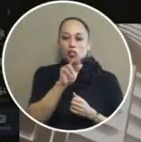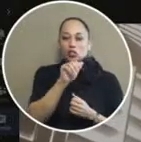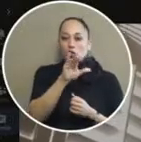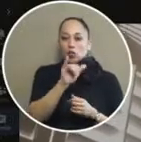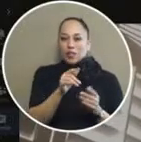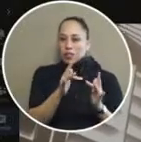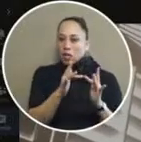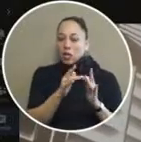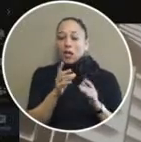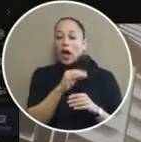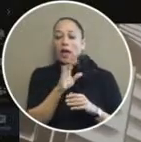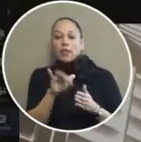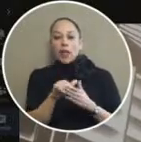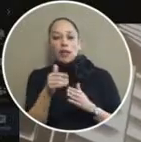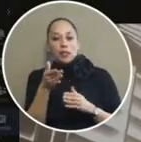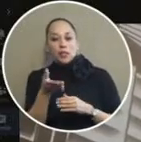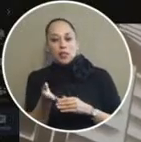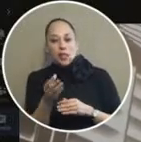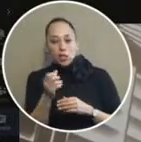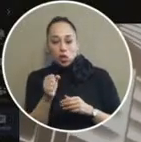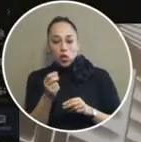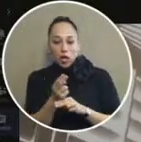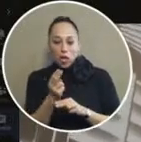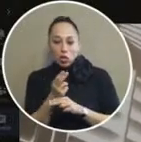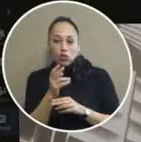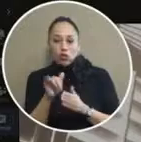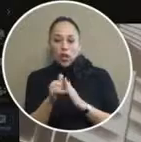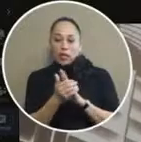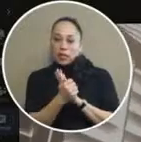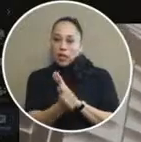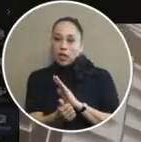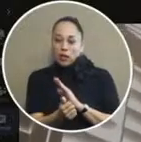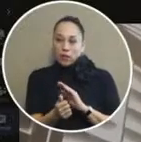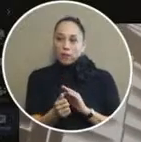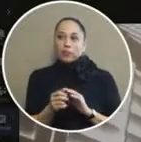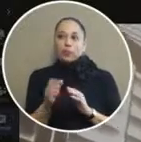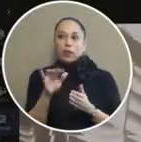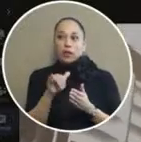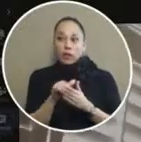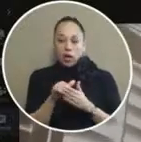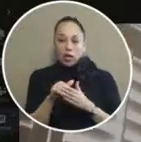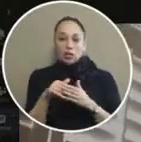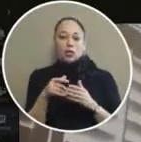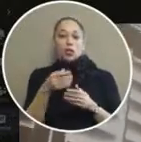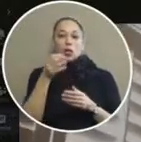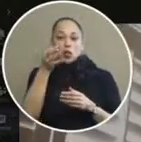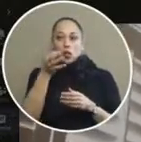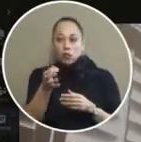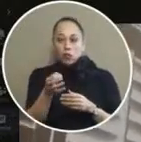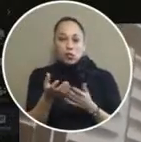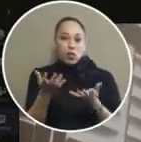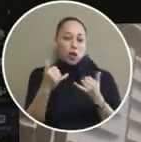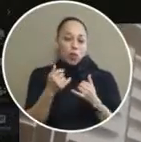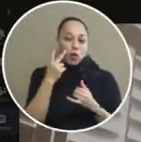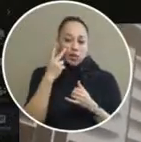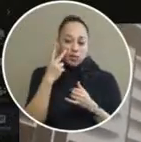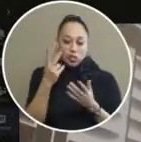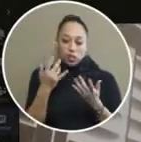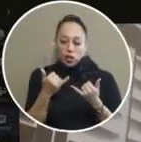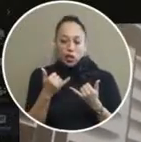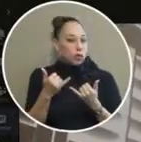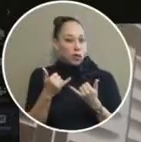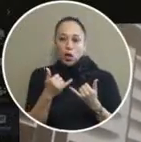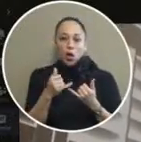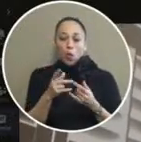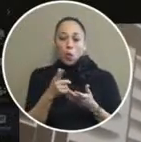you can see the talent that's there and how we're able to utilize that talent. The planning and implementing and going into the future, we're not just looking at today, but we're looking at